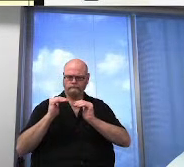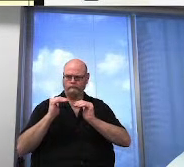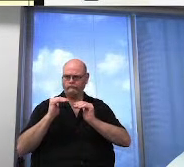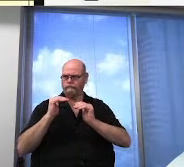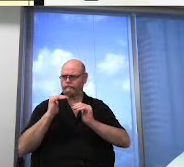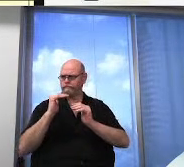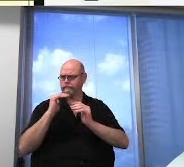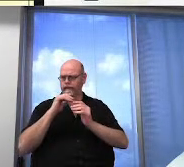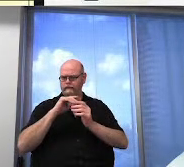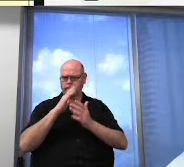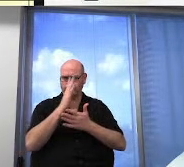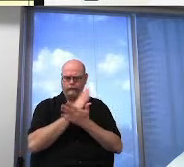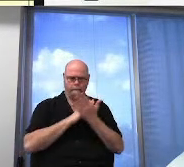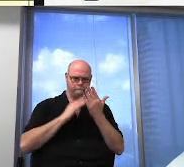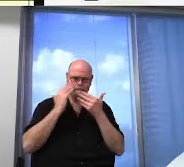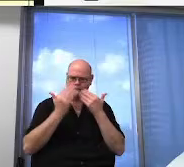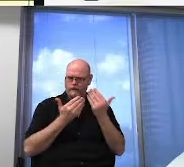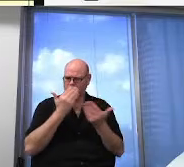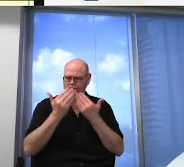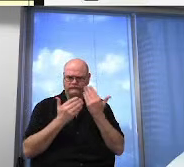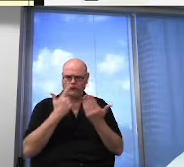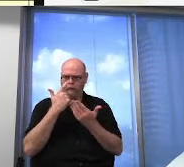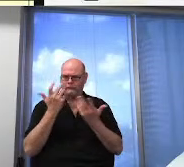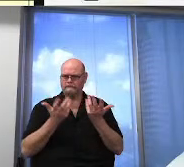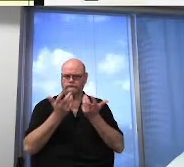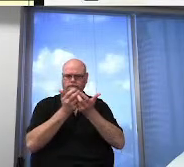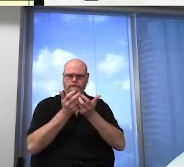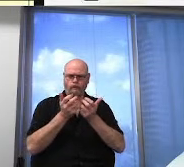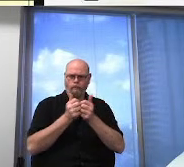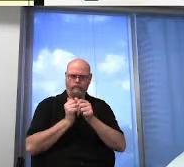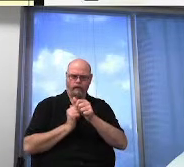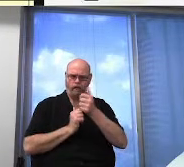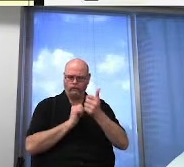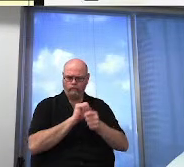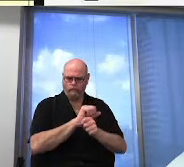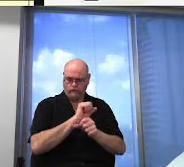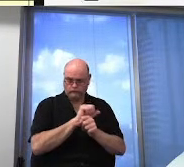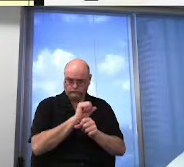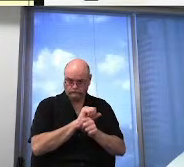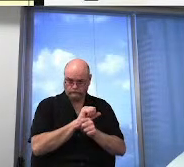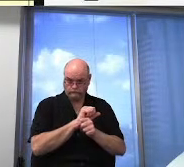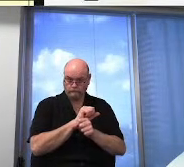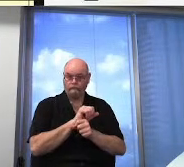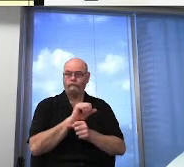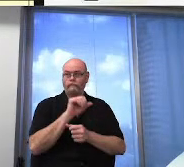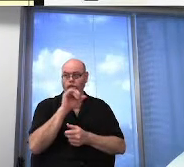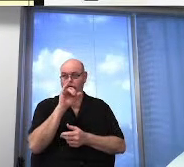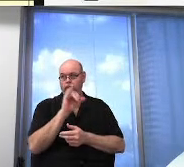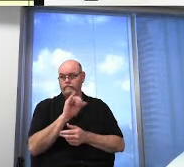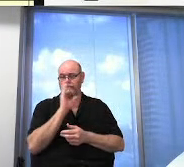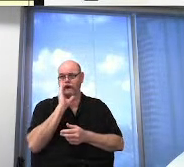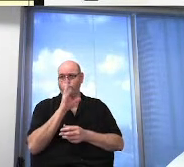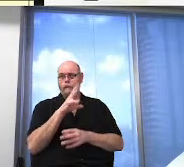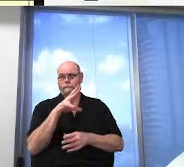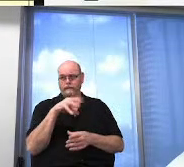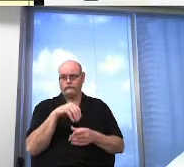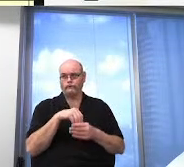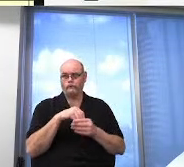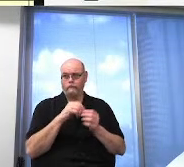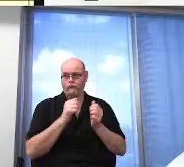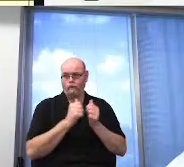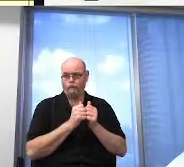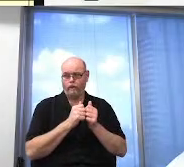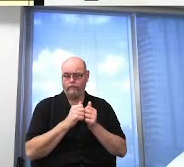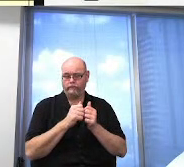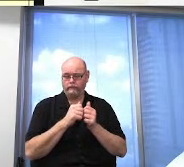with the intent of accelerating a particular process because we're moving or coupling that particular work with other work, then that will be then